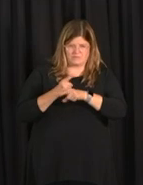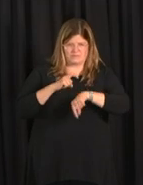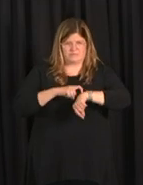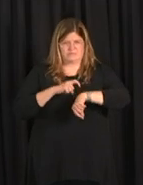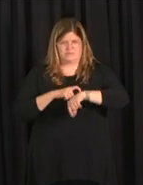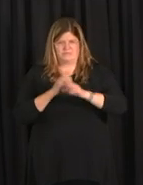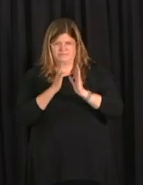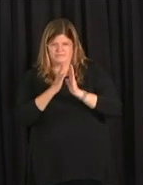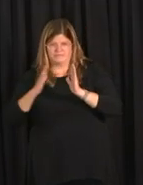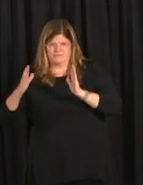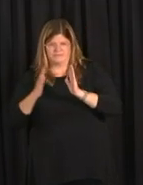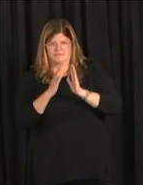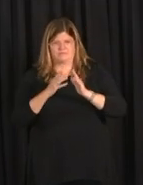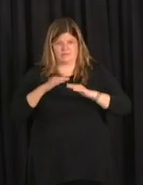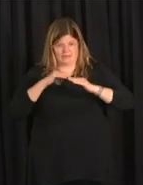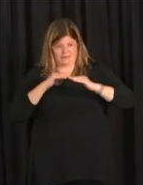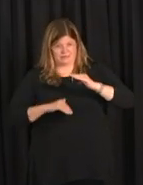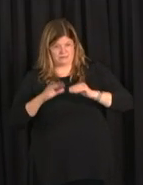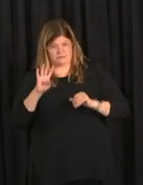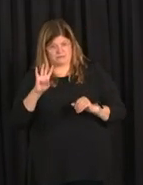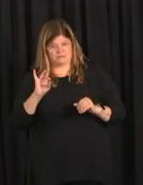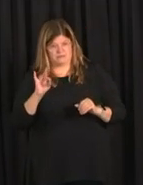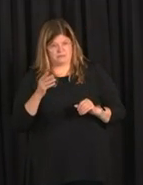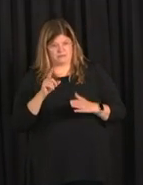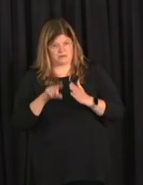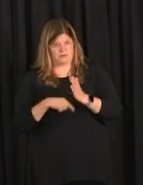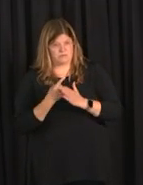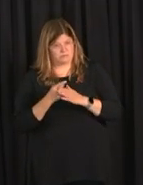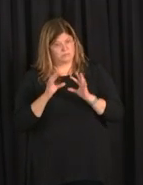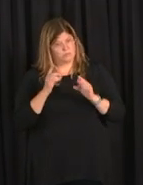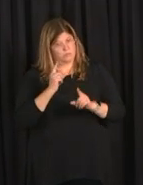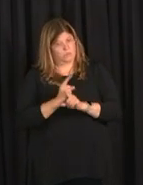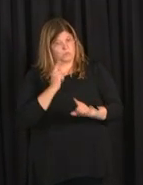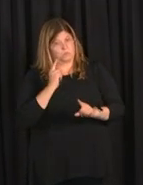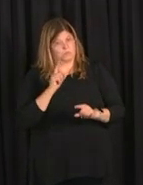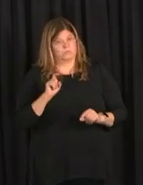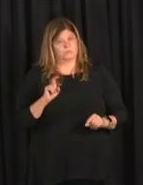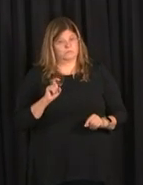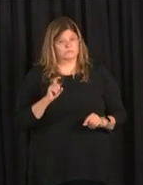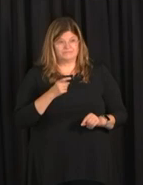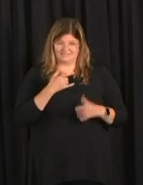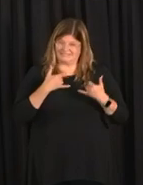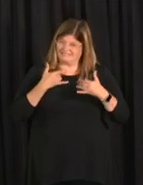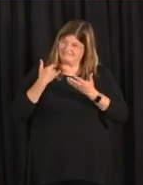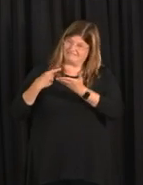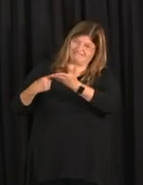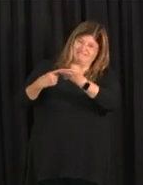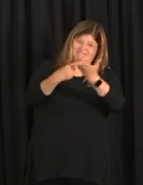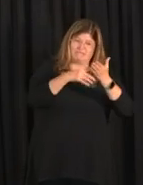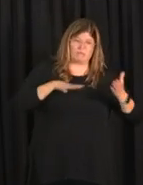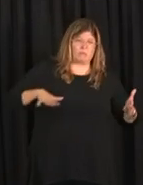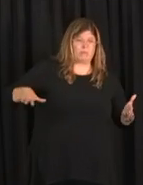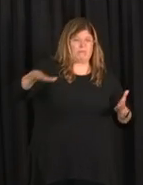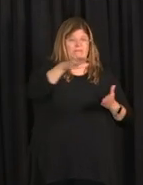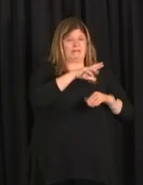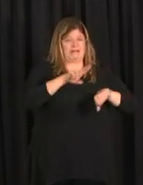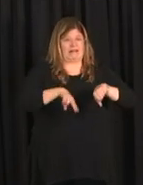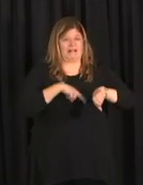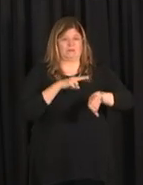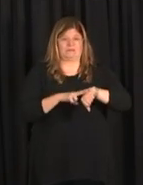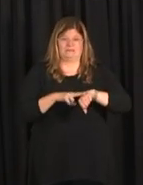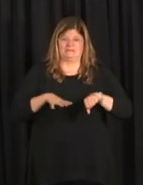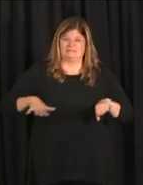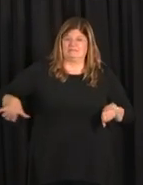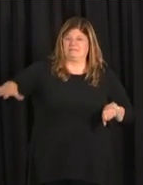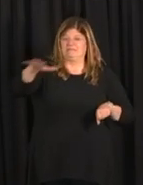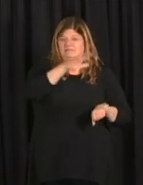on less than 48 hours. There's still conversations that we're having nationally around some community engagement